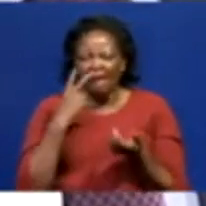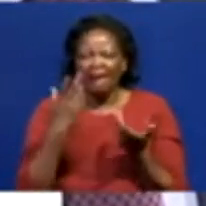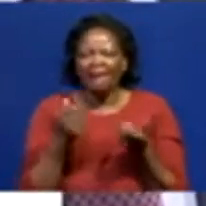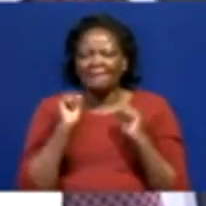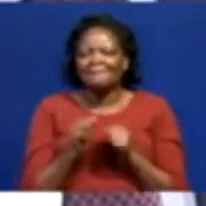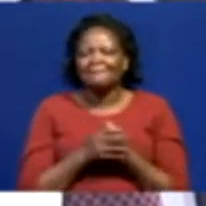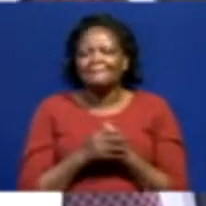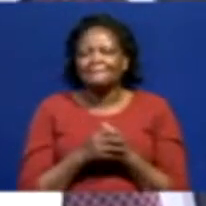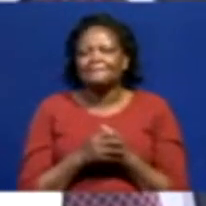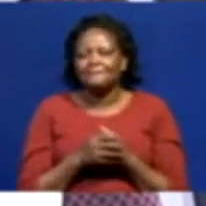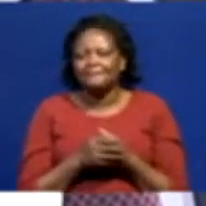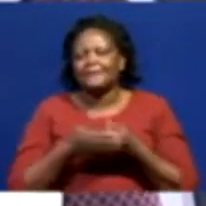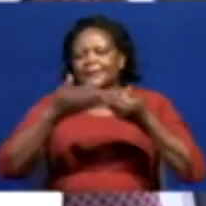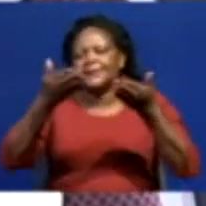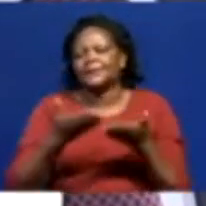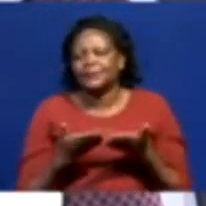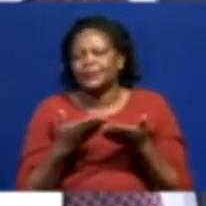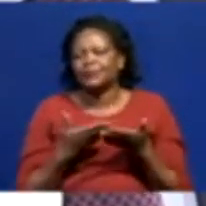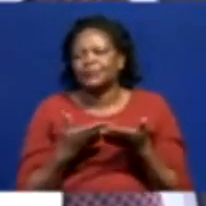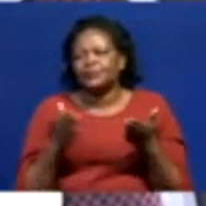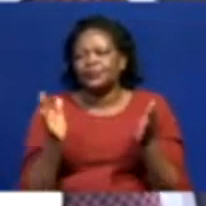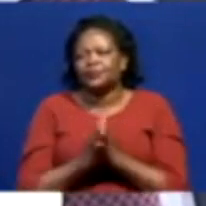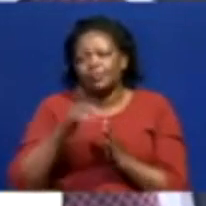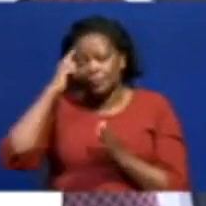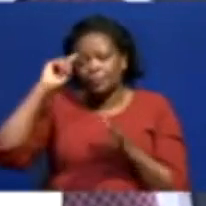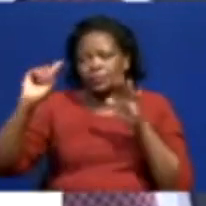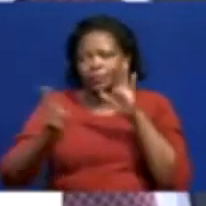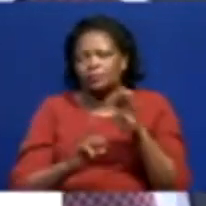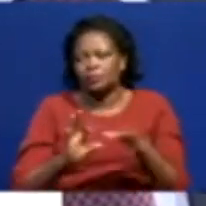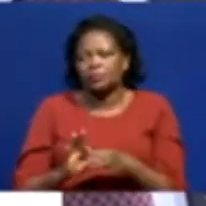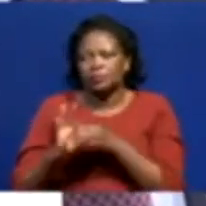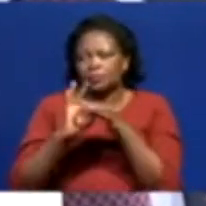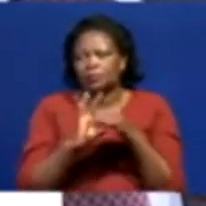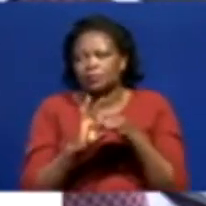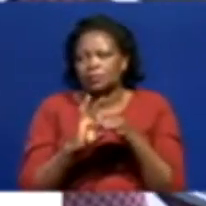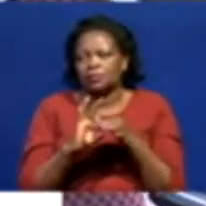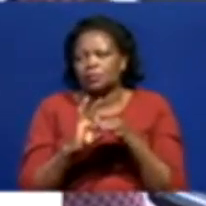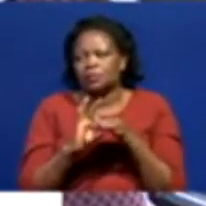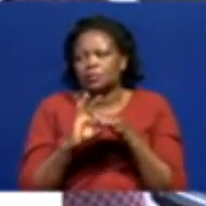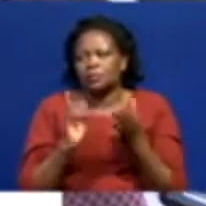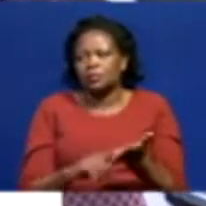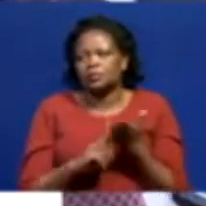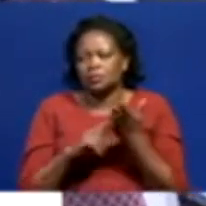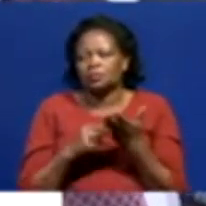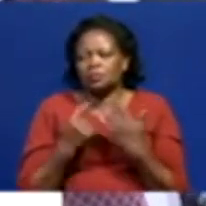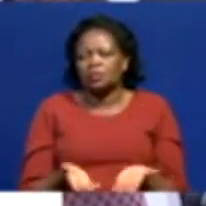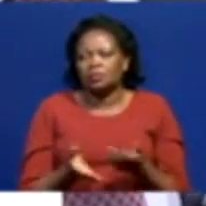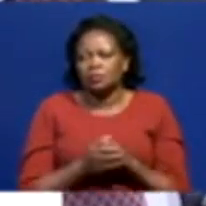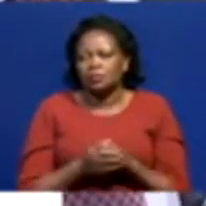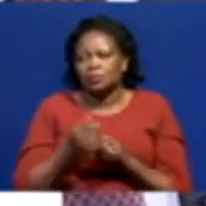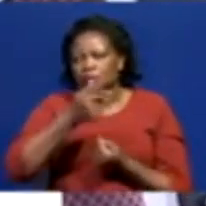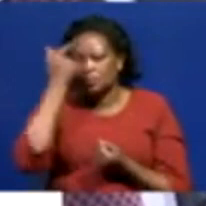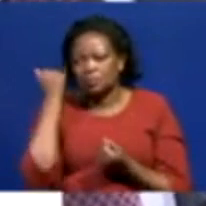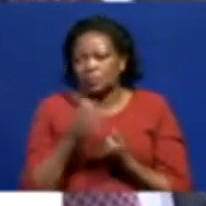be able to bring it in. And I think the Ministry of Cooperatives has had discussions right now, because Zambia has